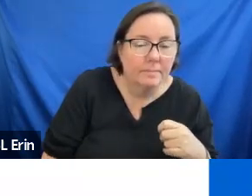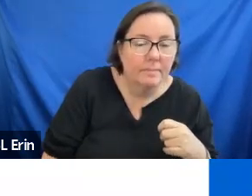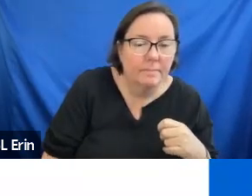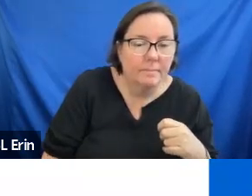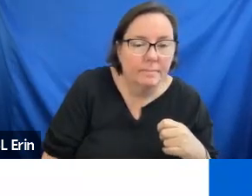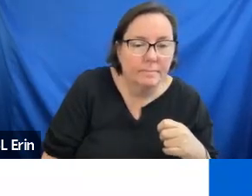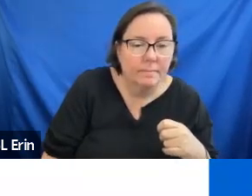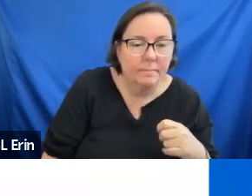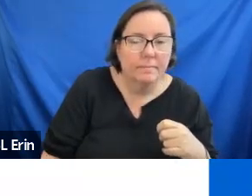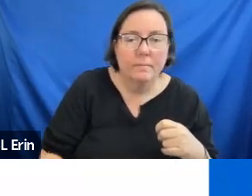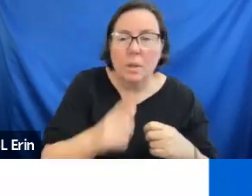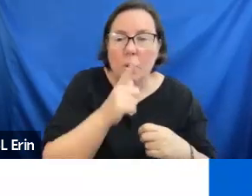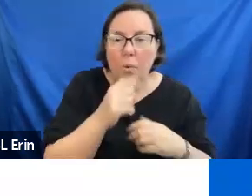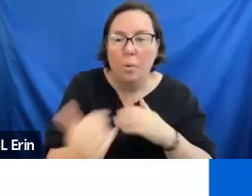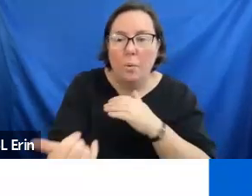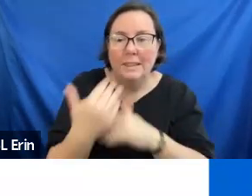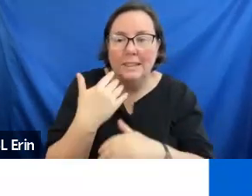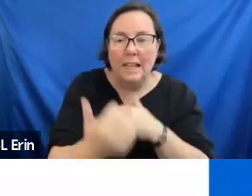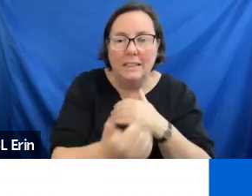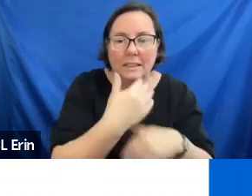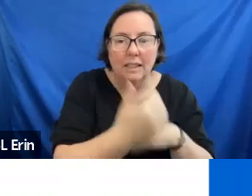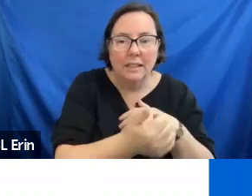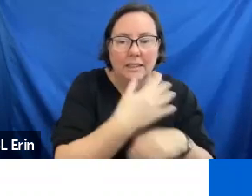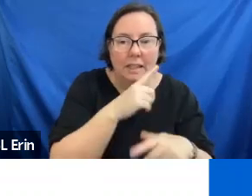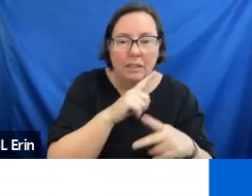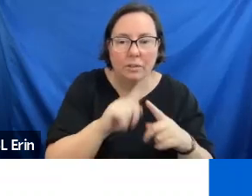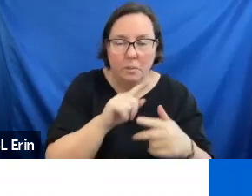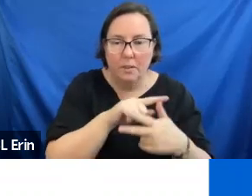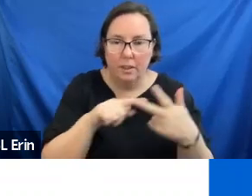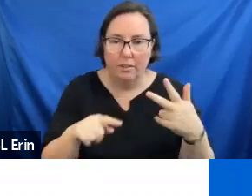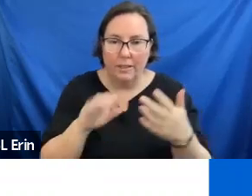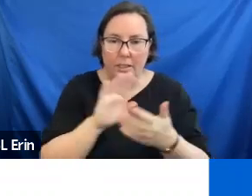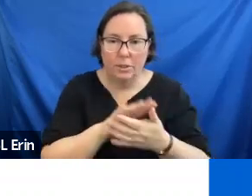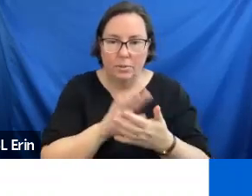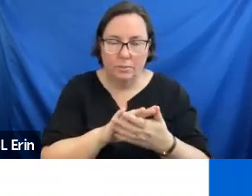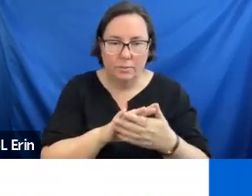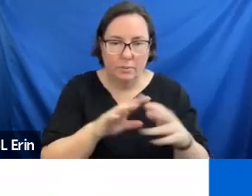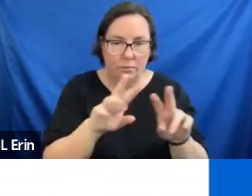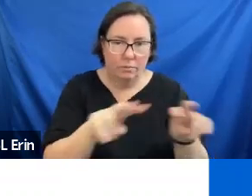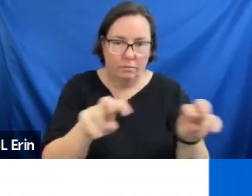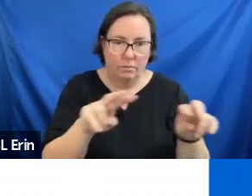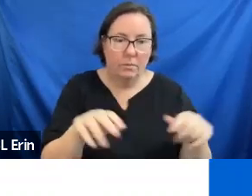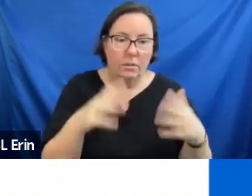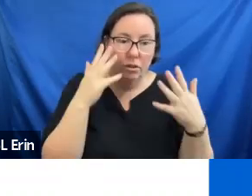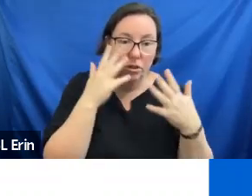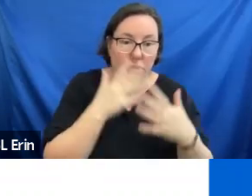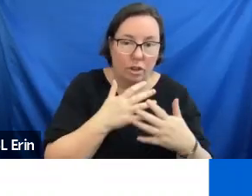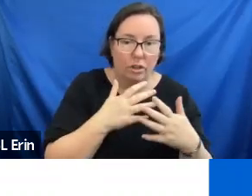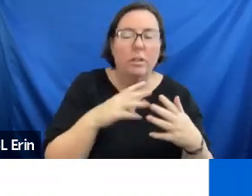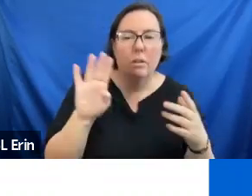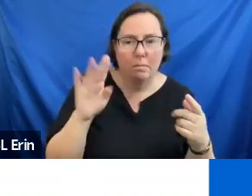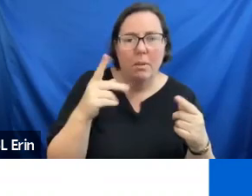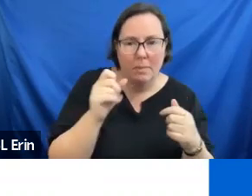at sending school type to the 3 exam schools, the sending schools, the darkest color being BPS